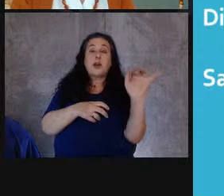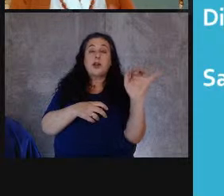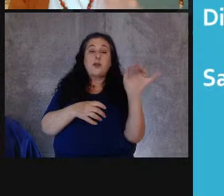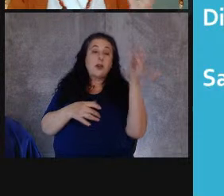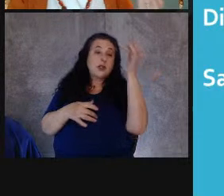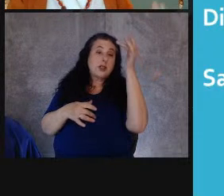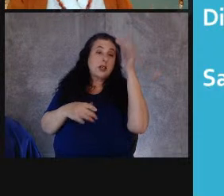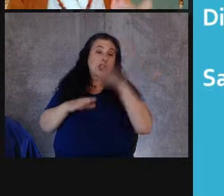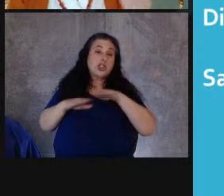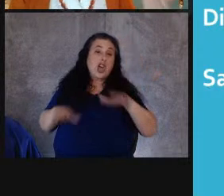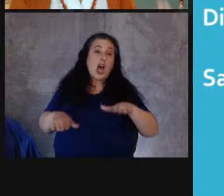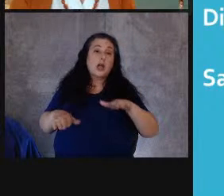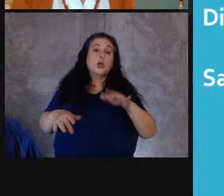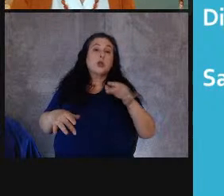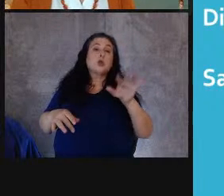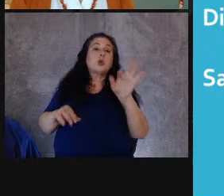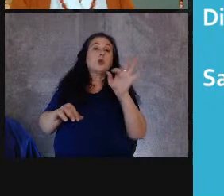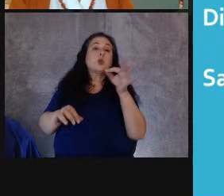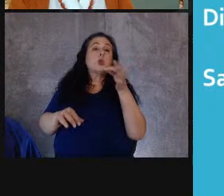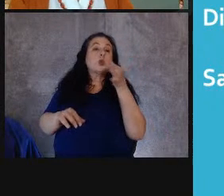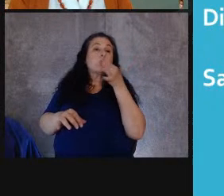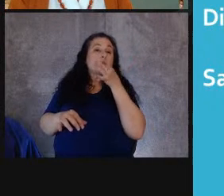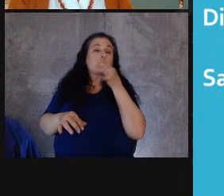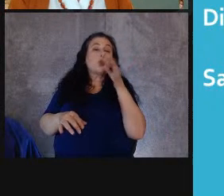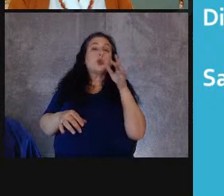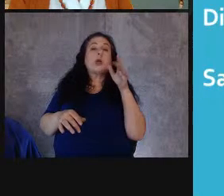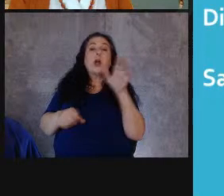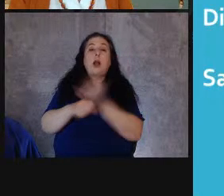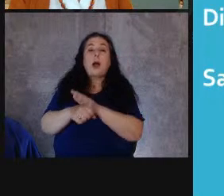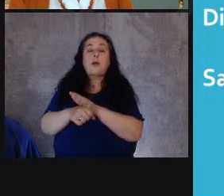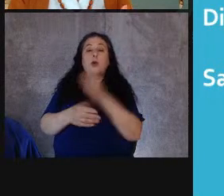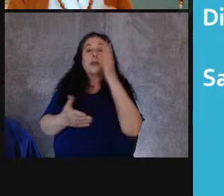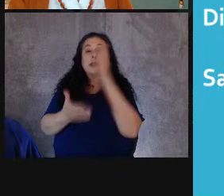quickly enough, you could actually stop the progression of the